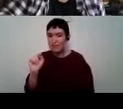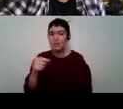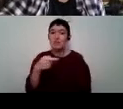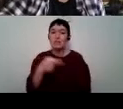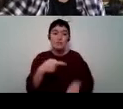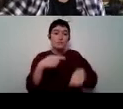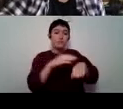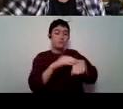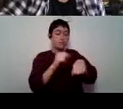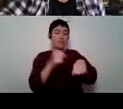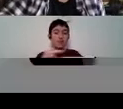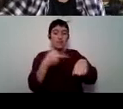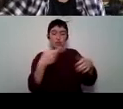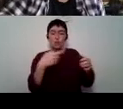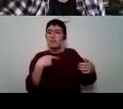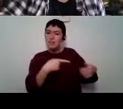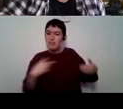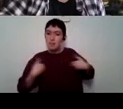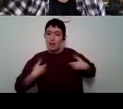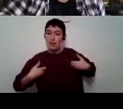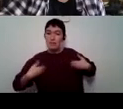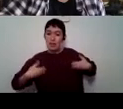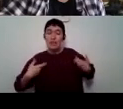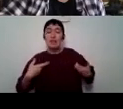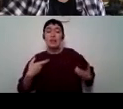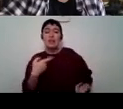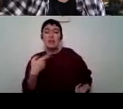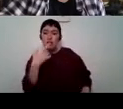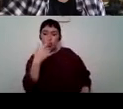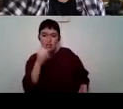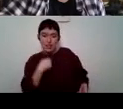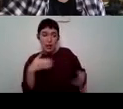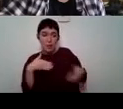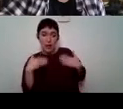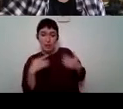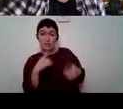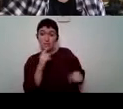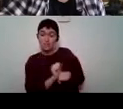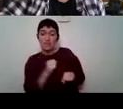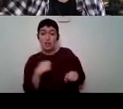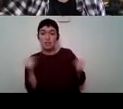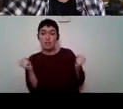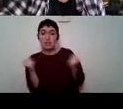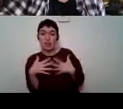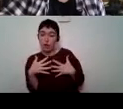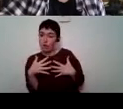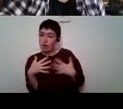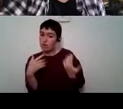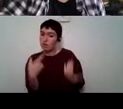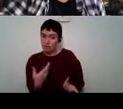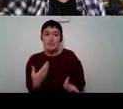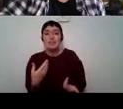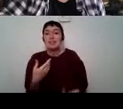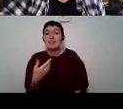am actually in massive fear. The next photo, that monkey is jumping on me. It was not a fun moment. But while we were here